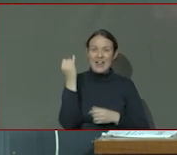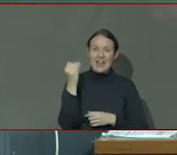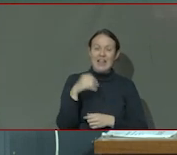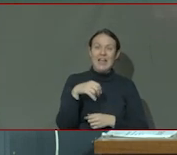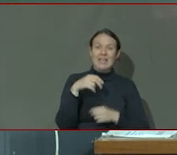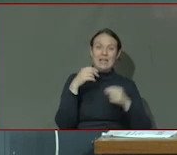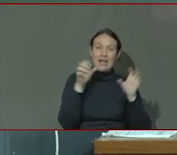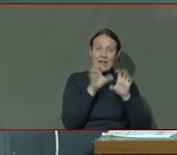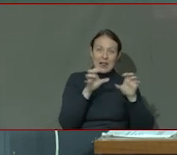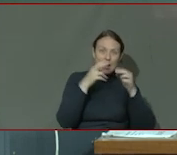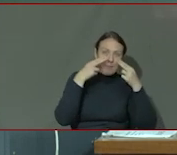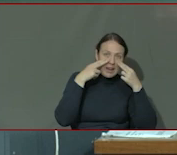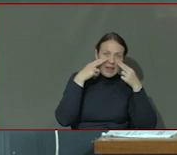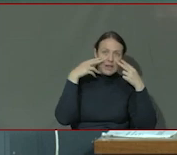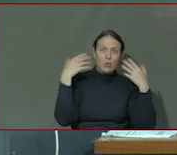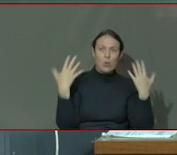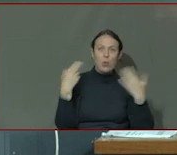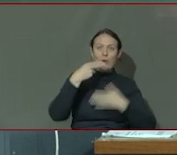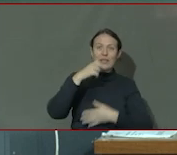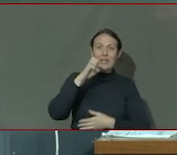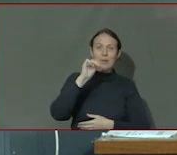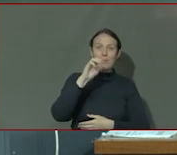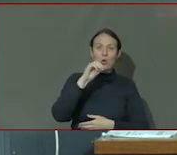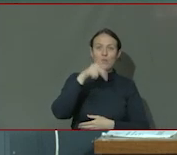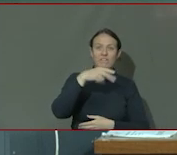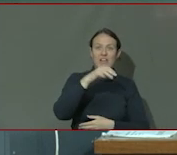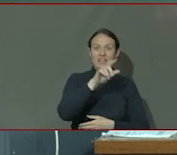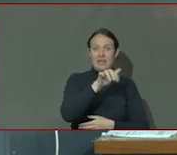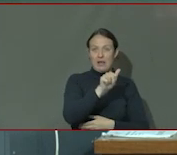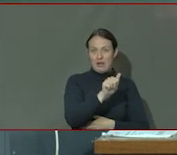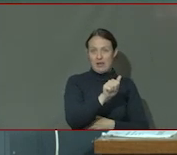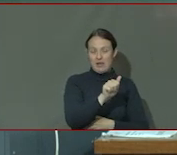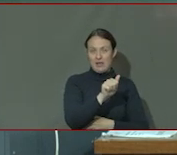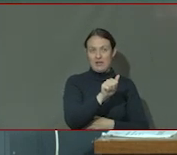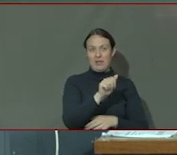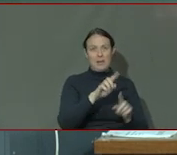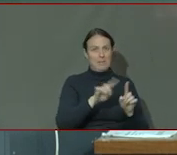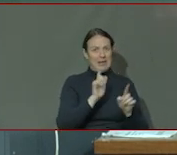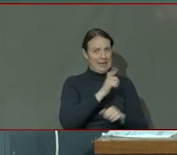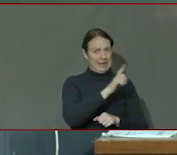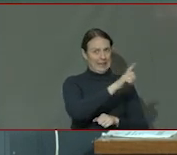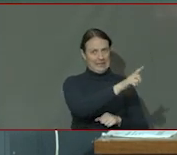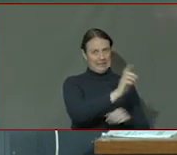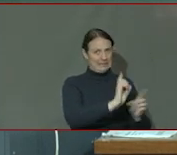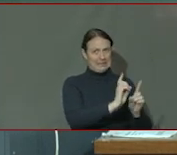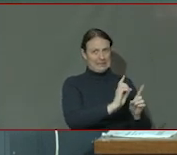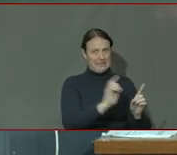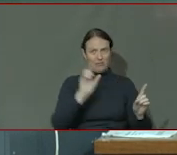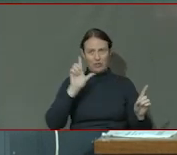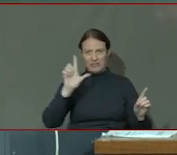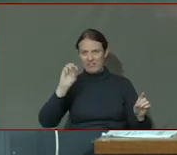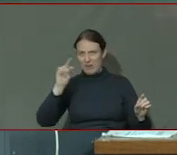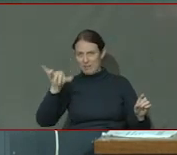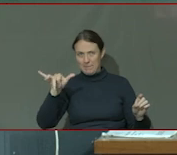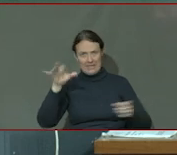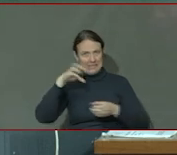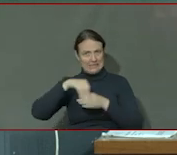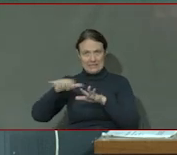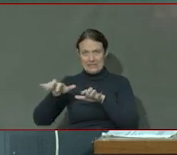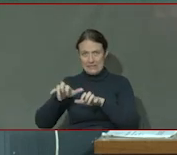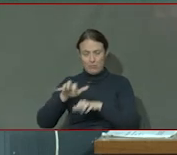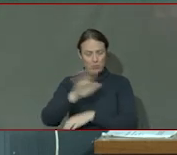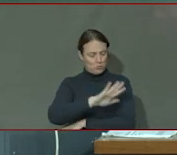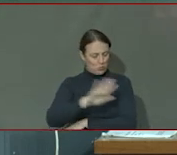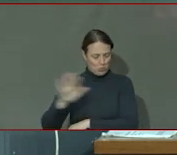blindness, and where the disorder is carried on pair number 23. But we're not into that for the 7th of May. Now, here's my